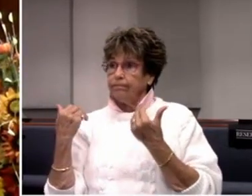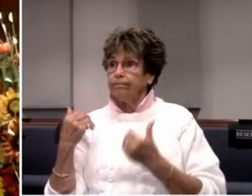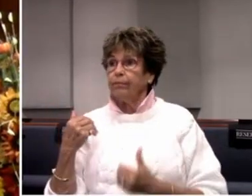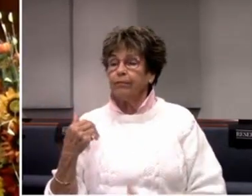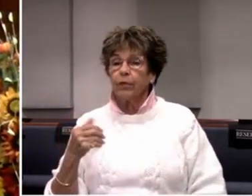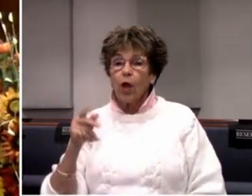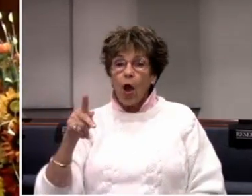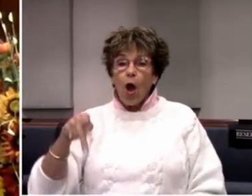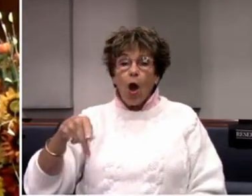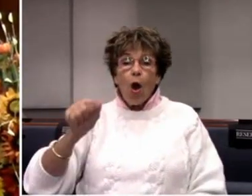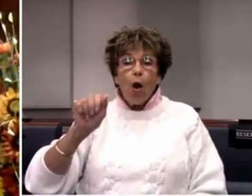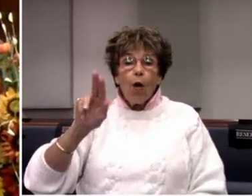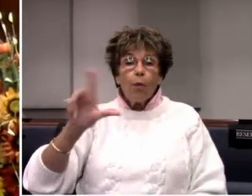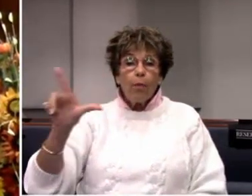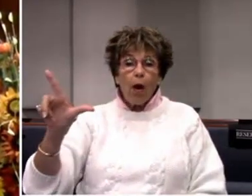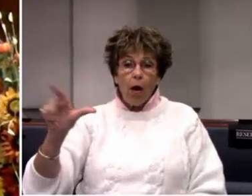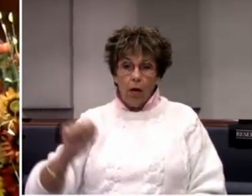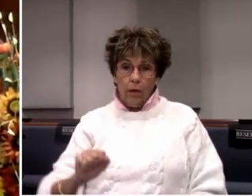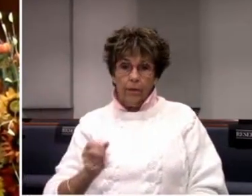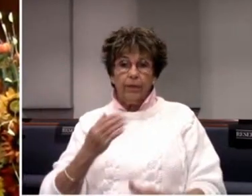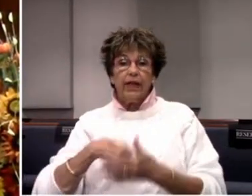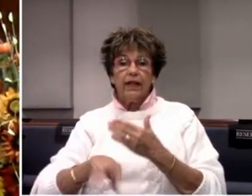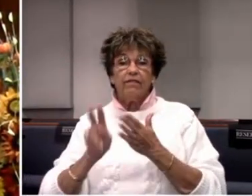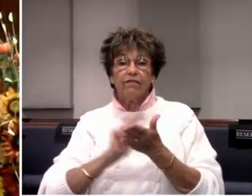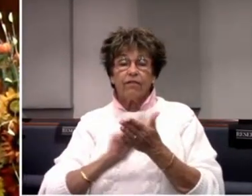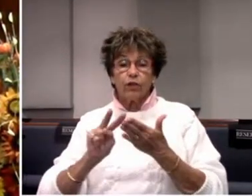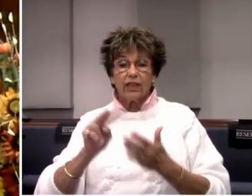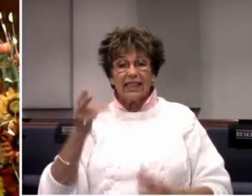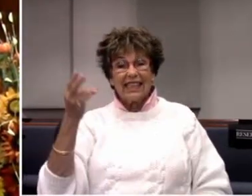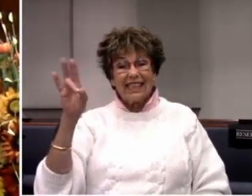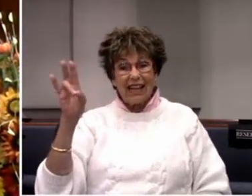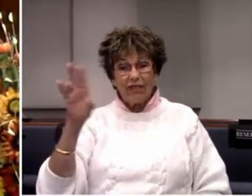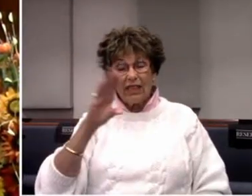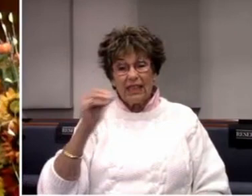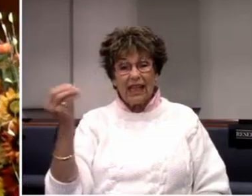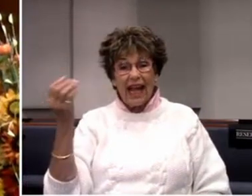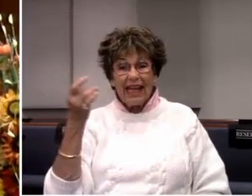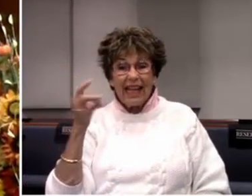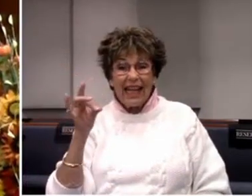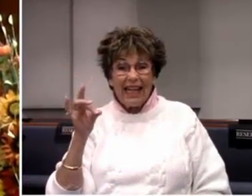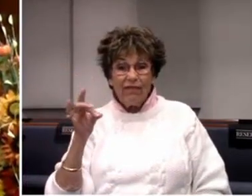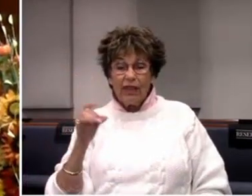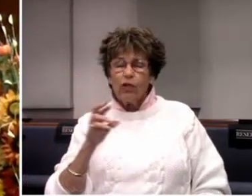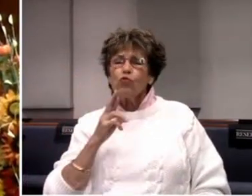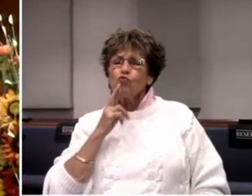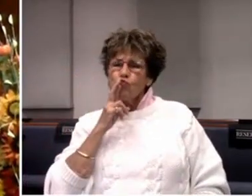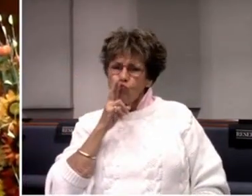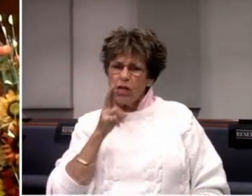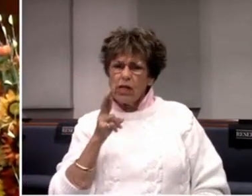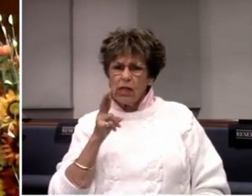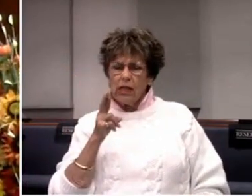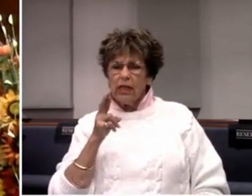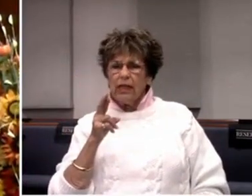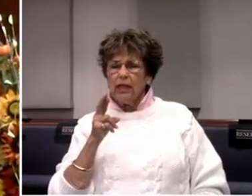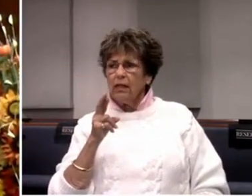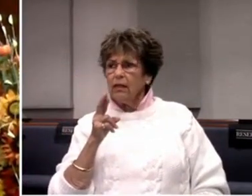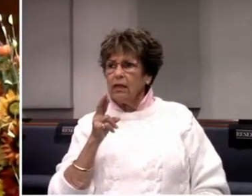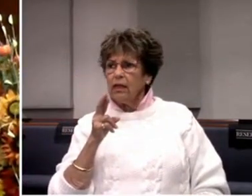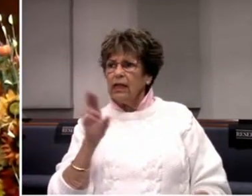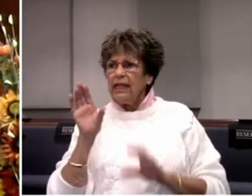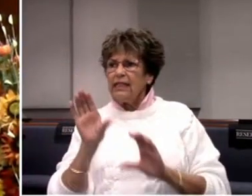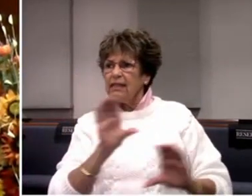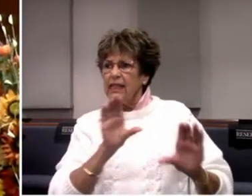speaking here in verses 17 and 18, and he's really and truthfully dealing with